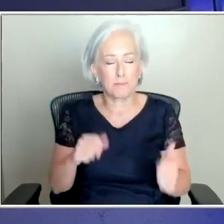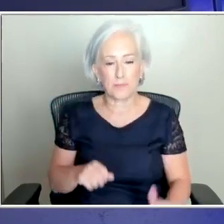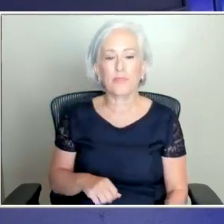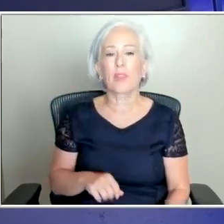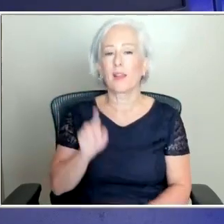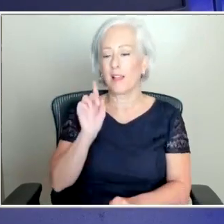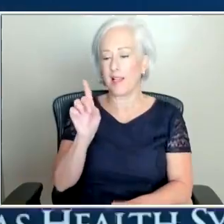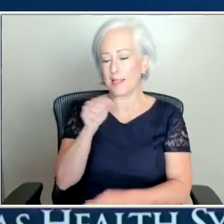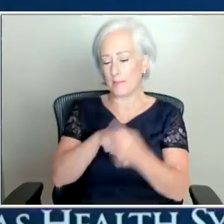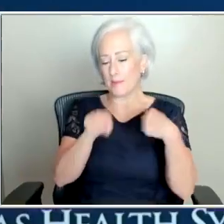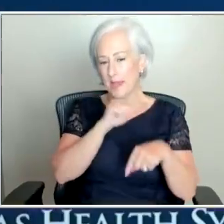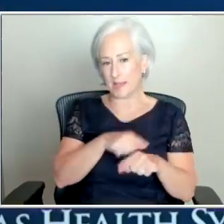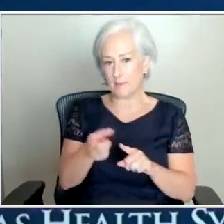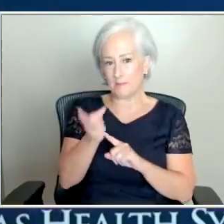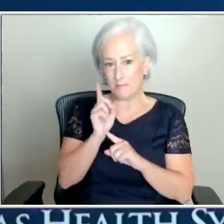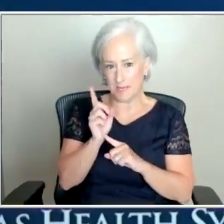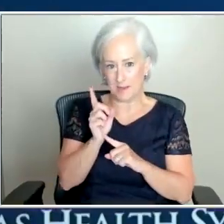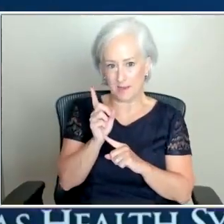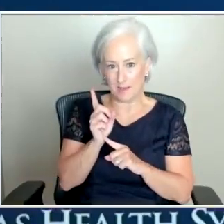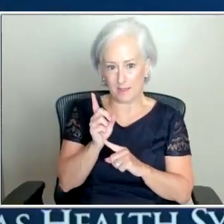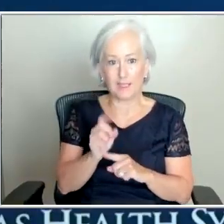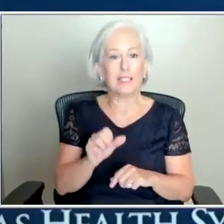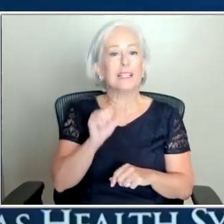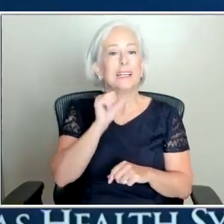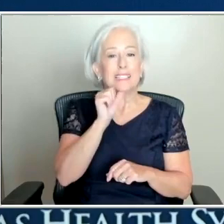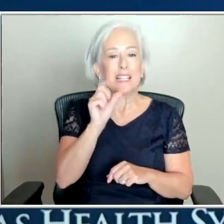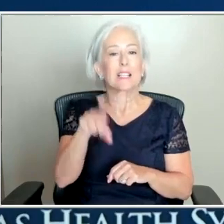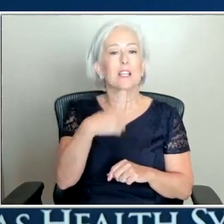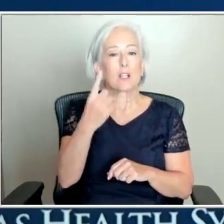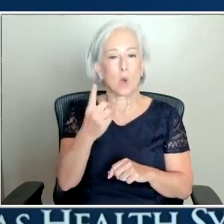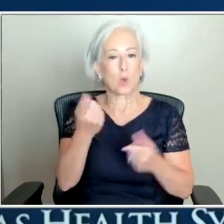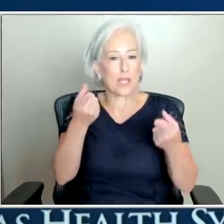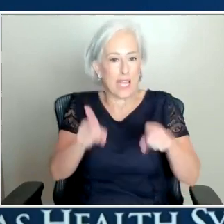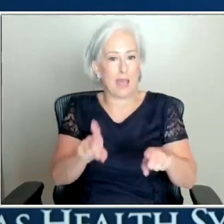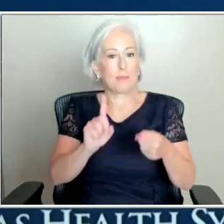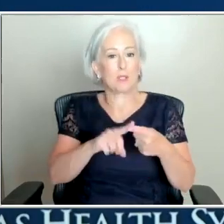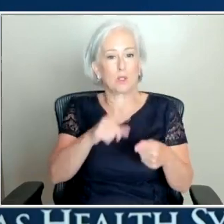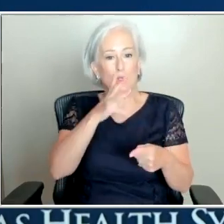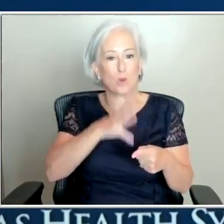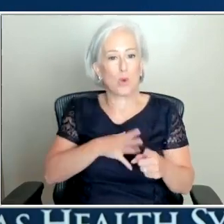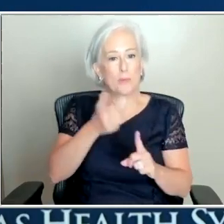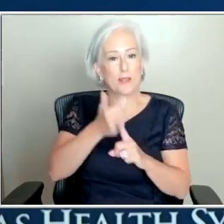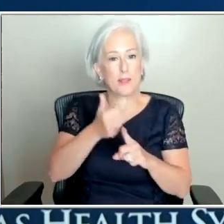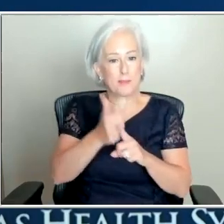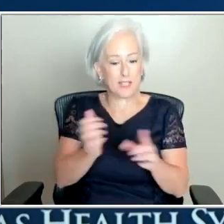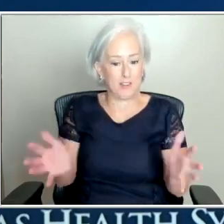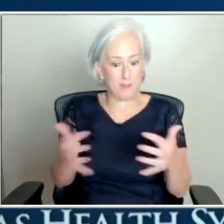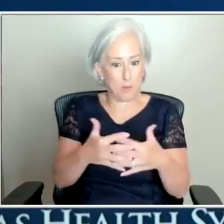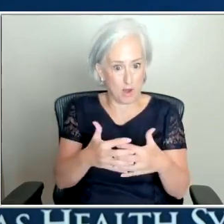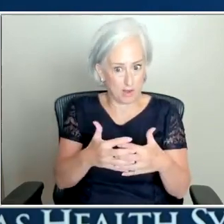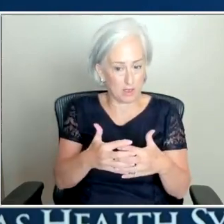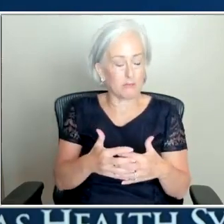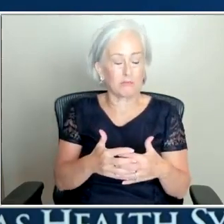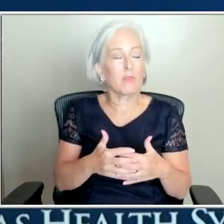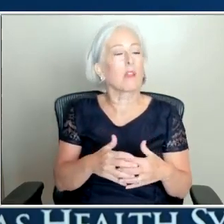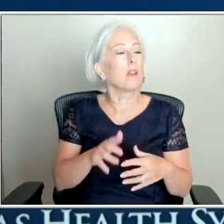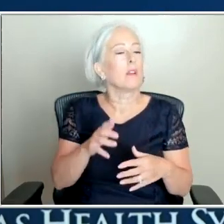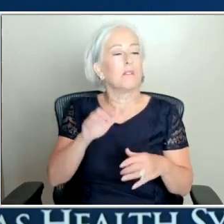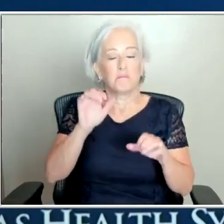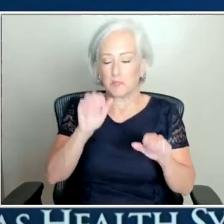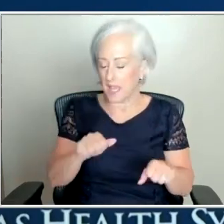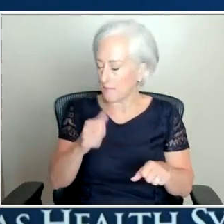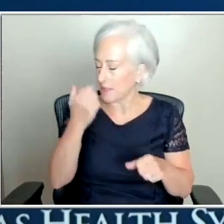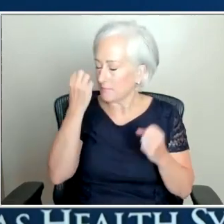1 second. It doesn't only happen in women who have been pregnant as well. Okay. There can be a lot of reasons why women develop